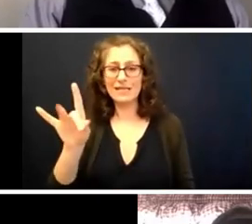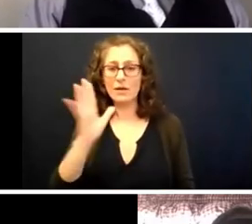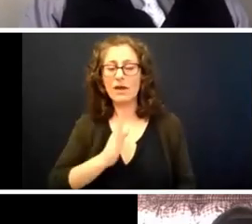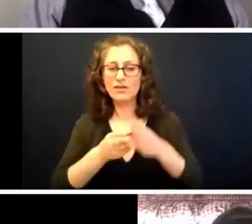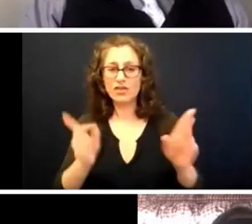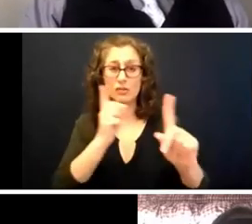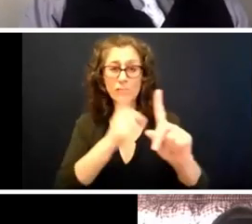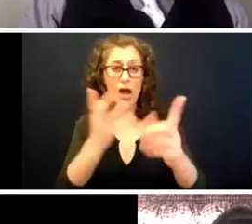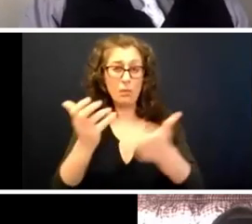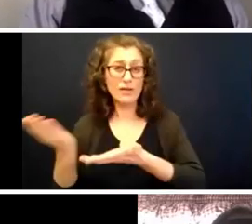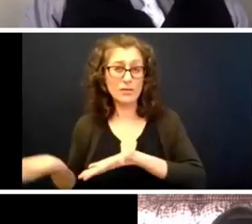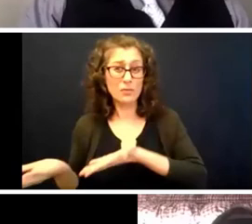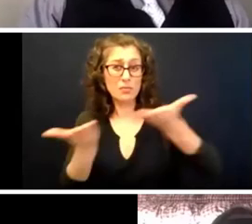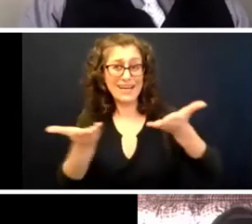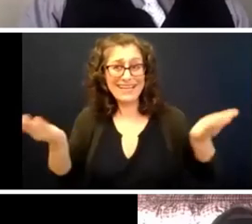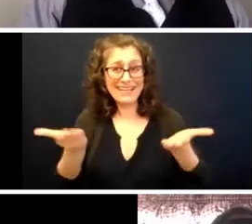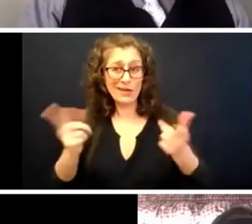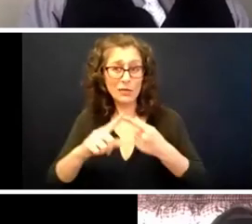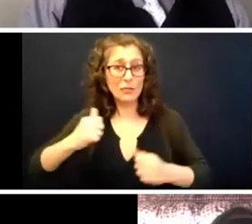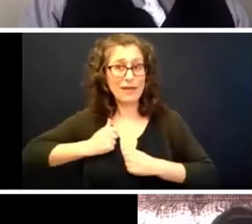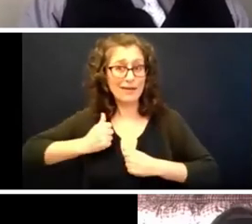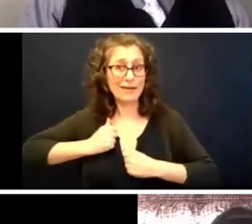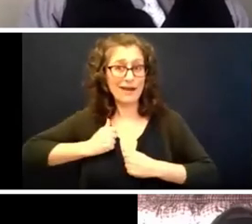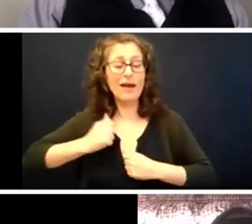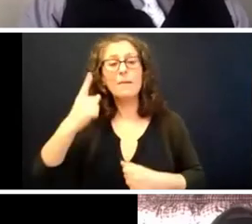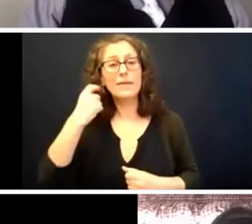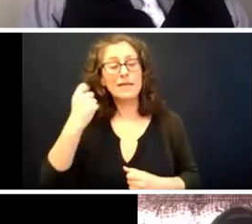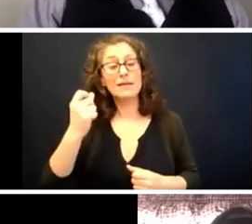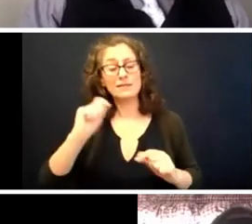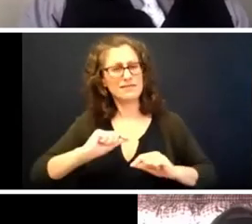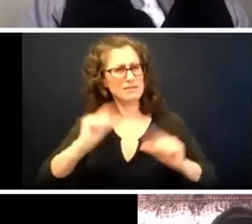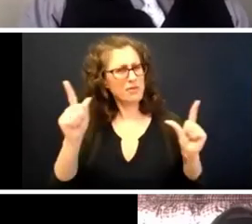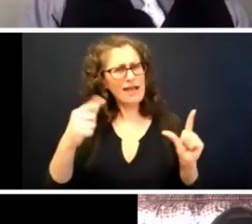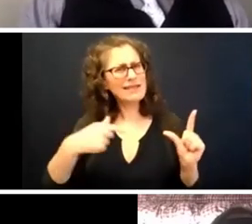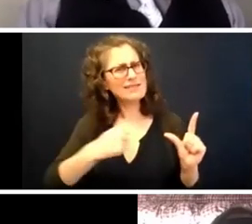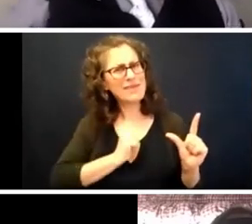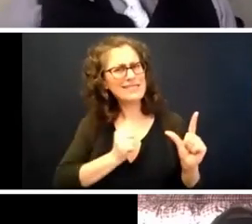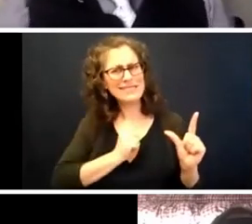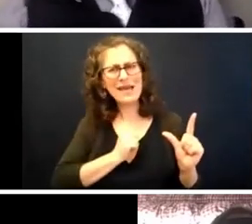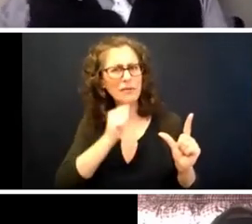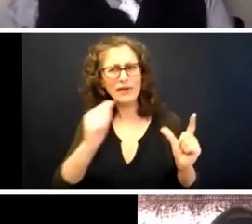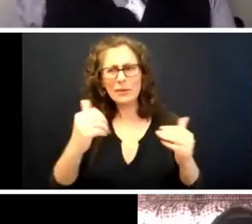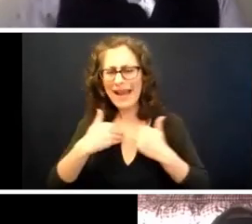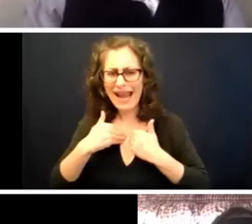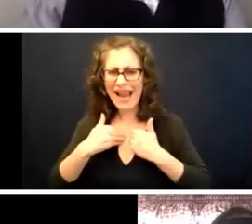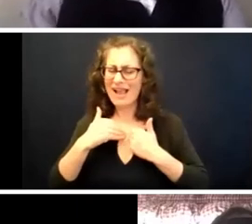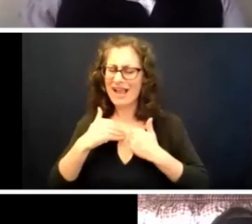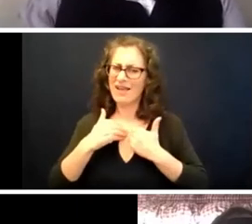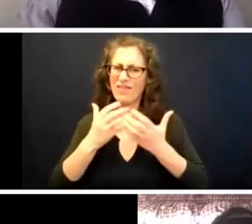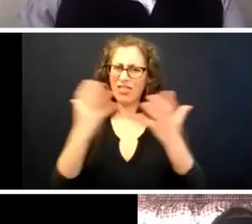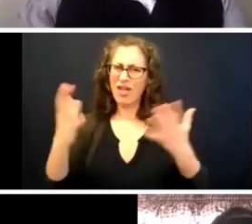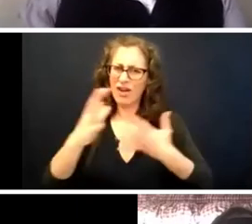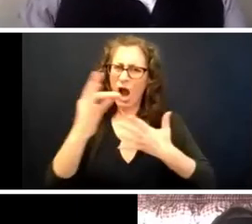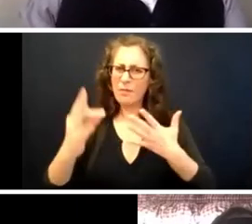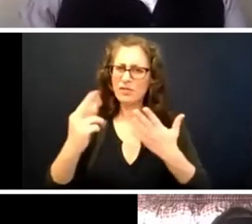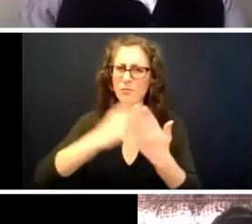eventually bring that to Canada, because we surprisingly don't have a lot of programs and options like that here,